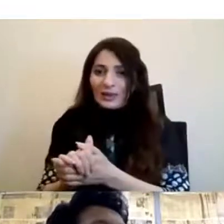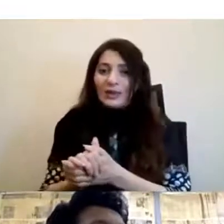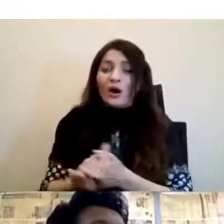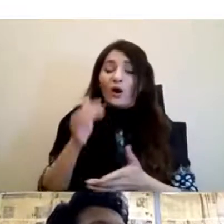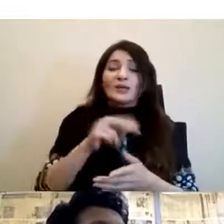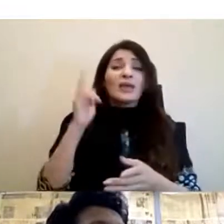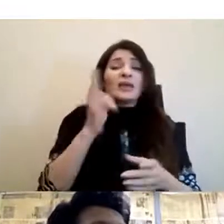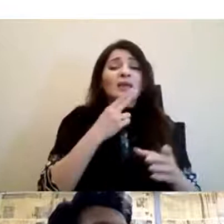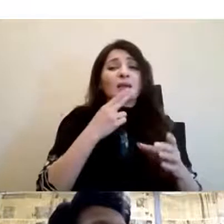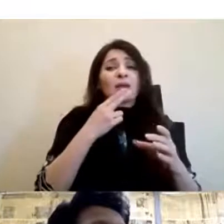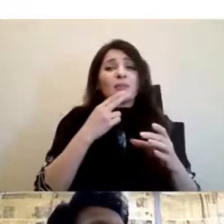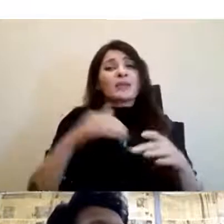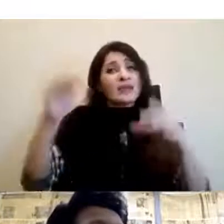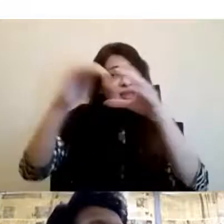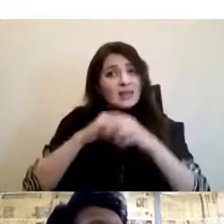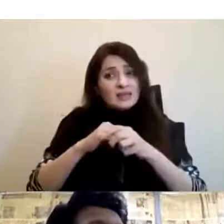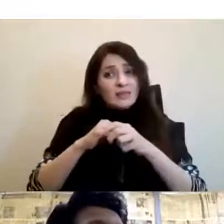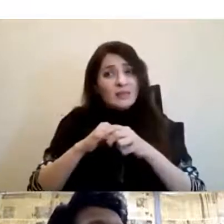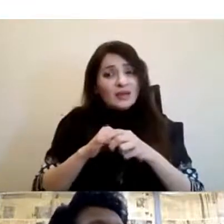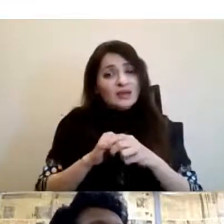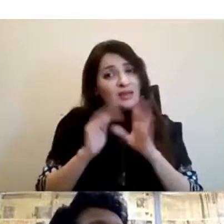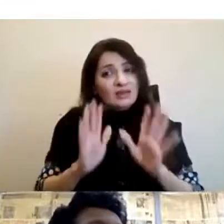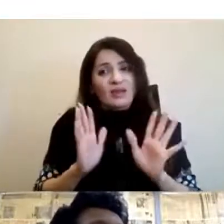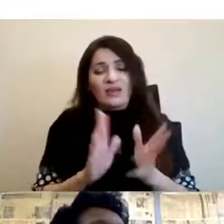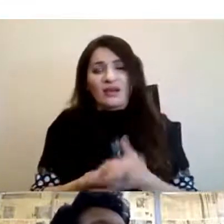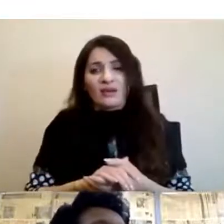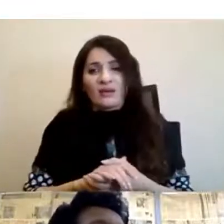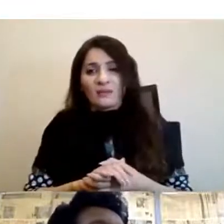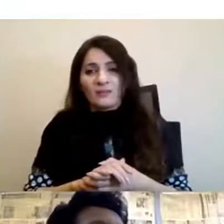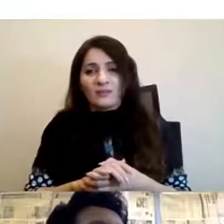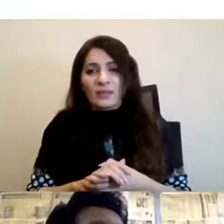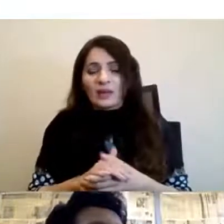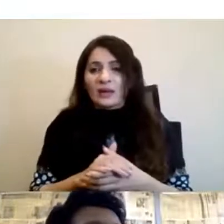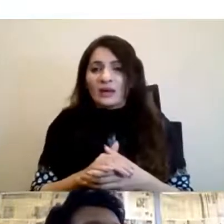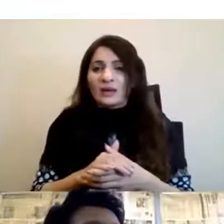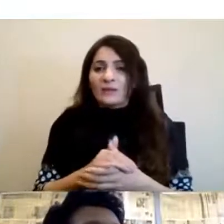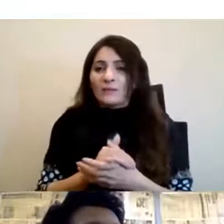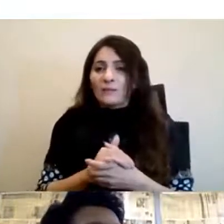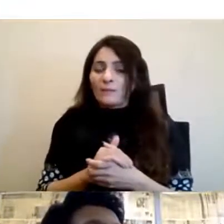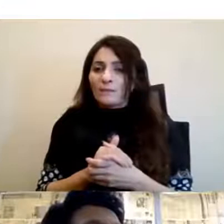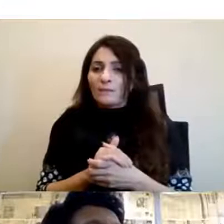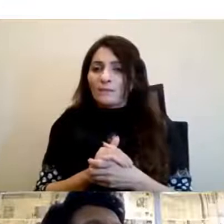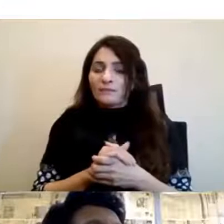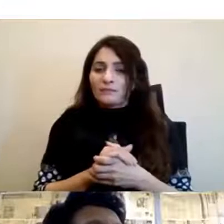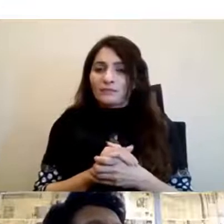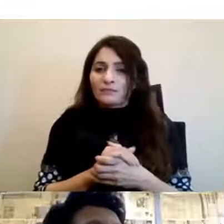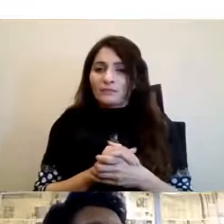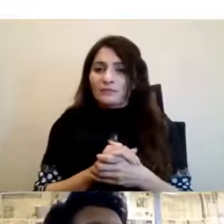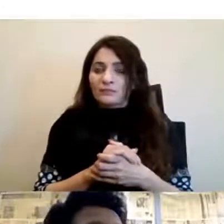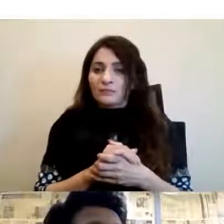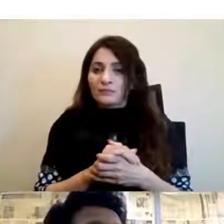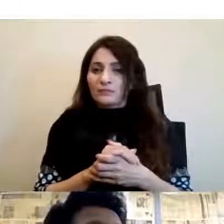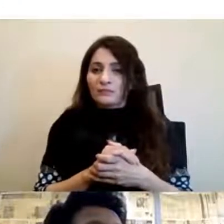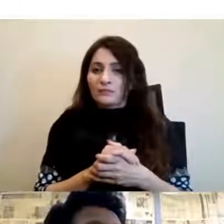impairment. And through that, they can have at least access to the 5% of the global population.